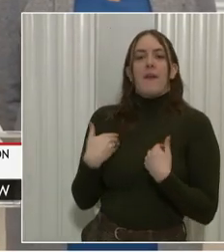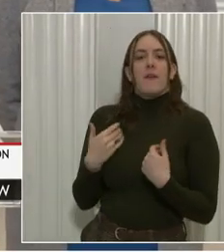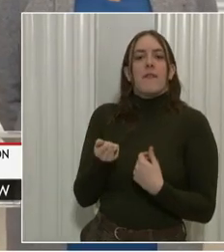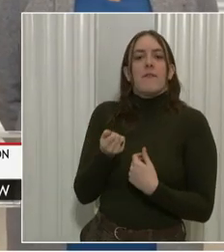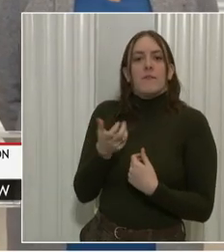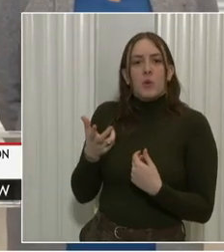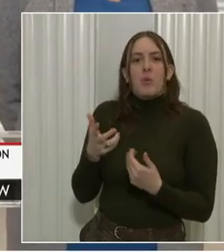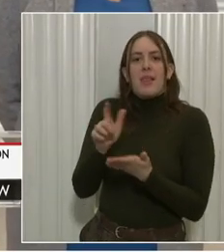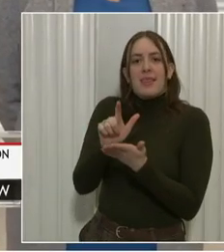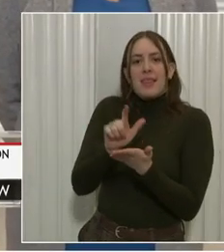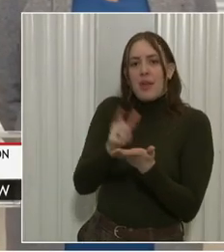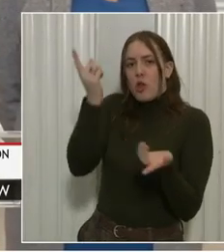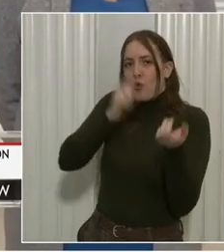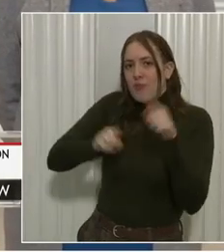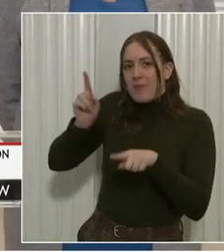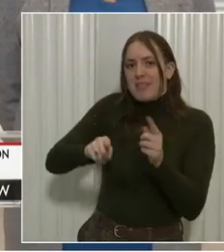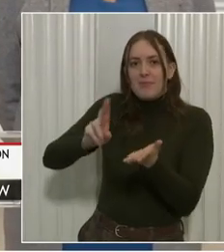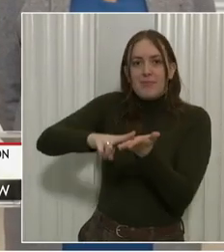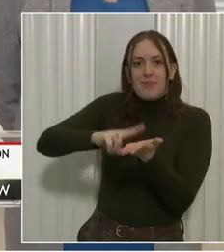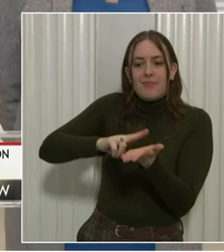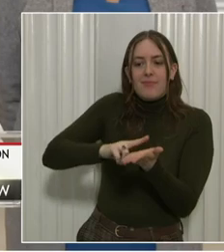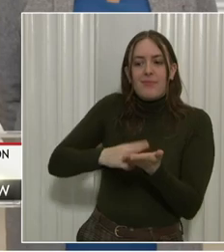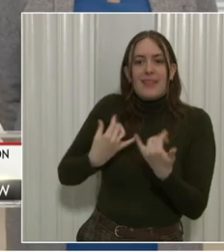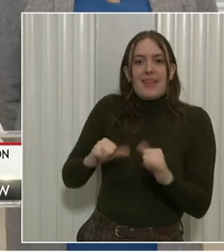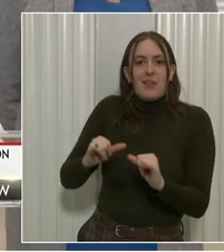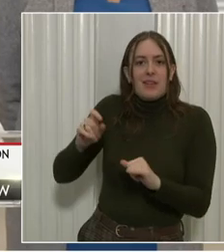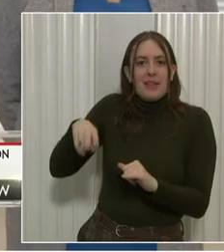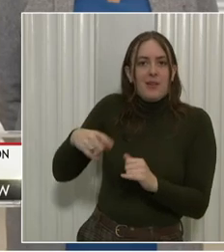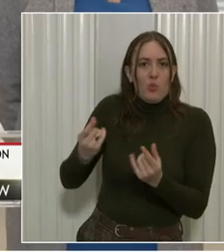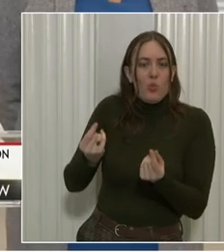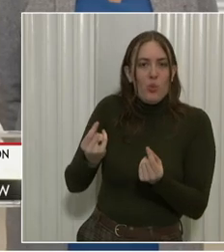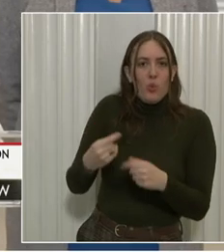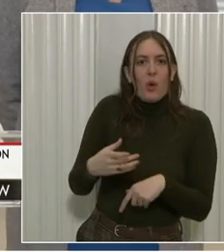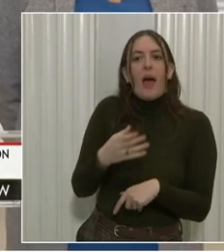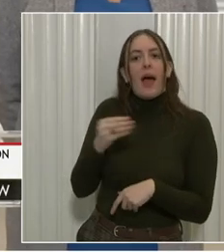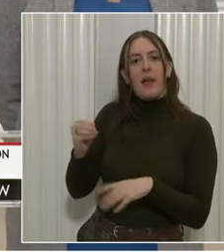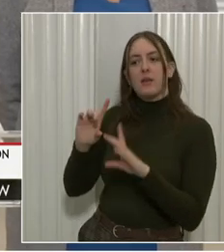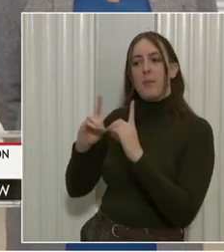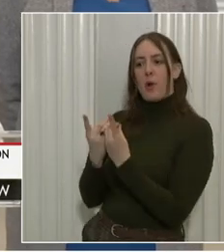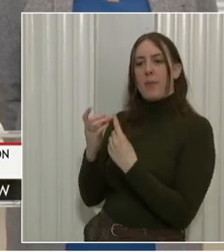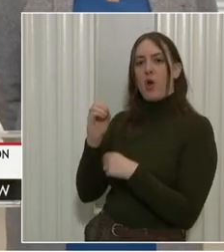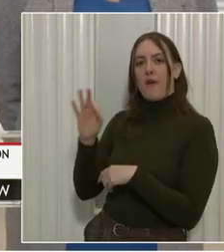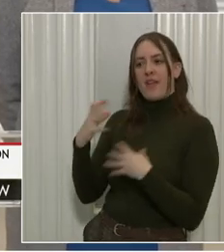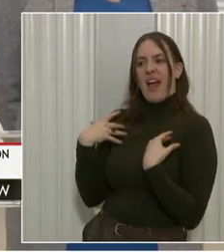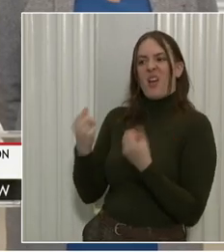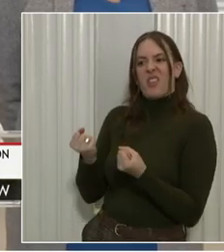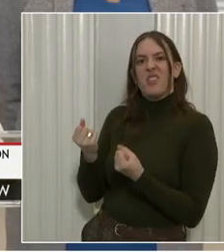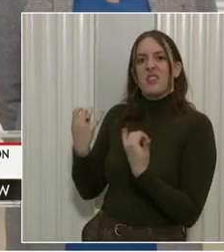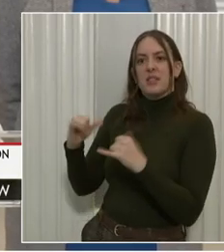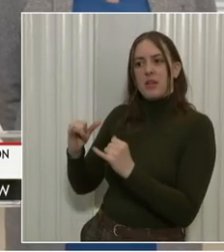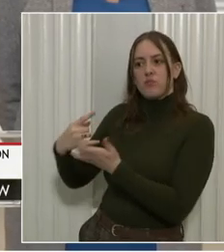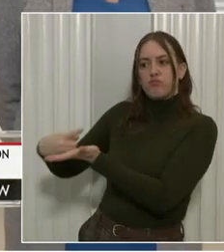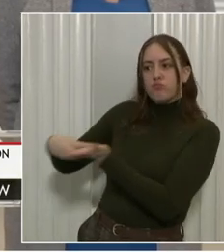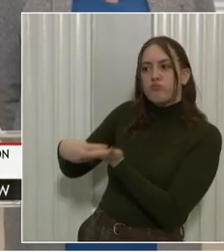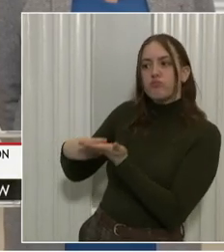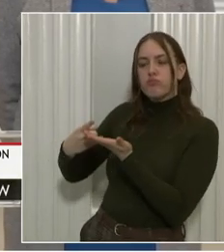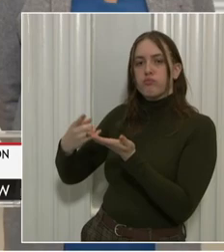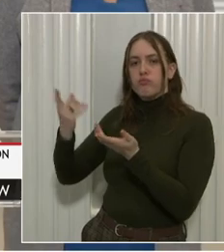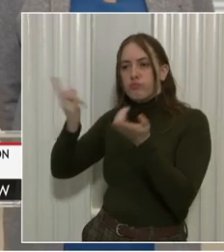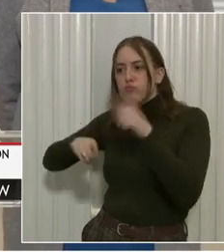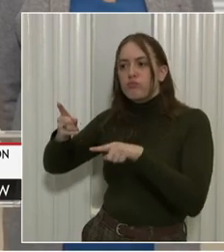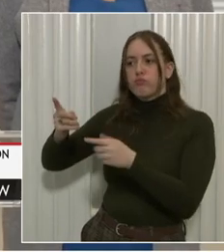and I've got some due outs to the Department of Health that I'm working on, and in the next few weeks we'll be done and